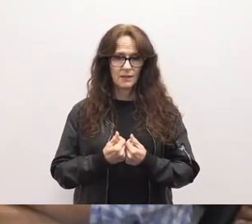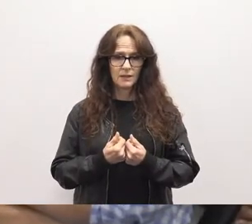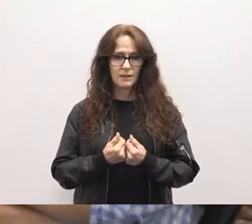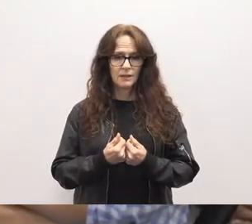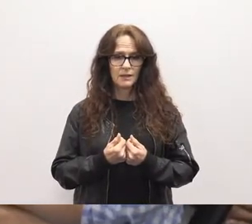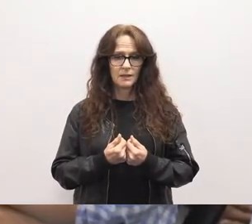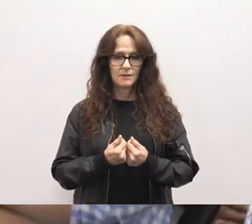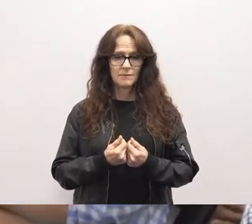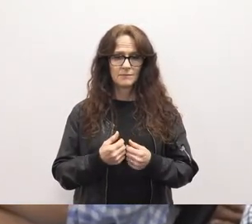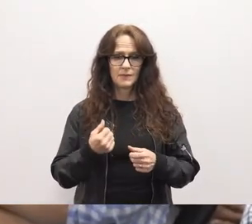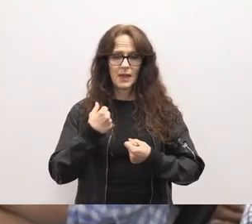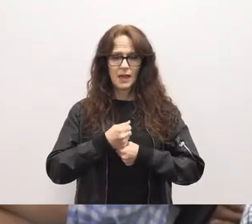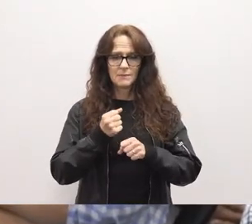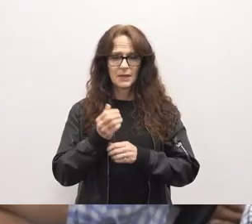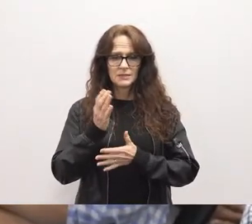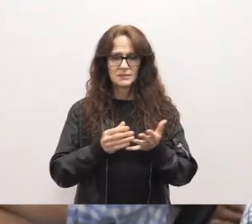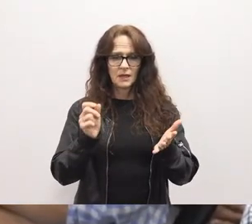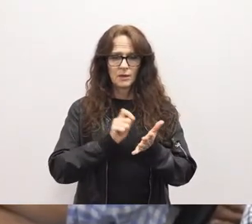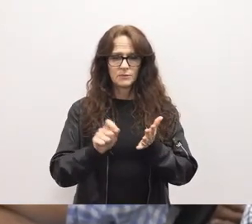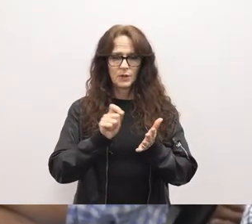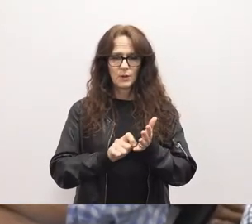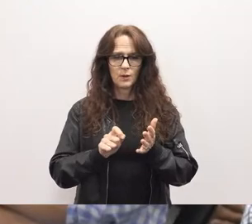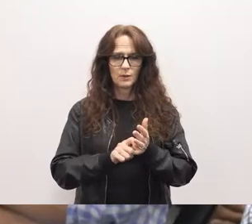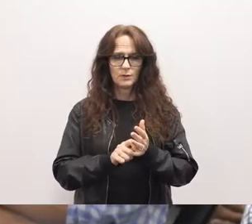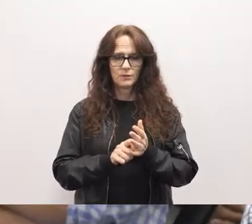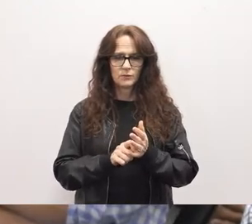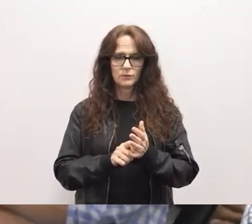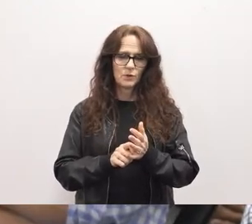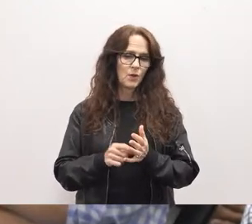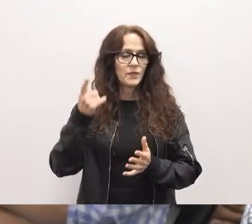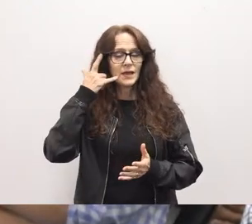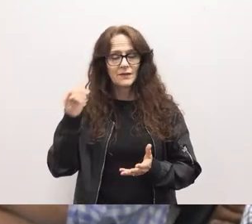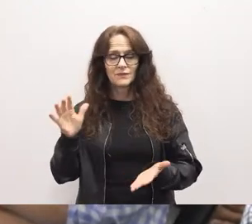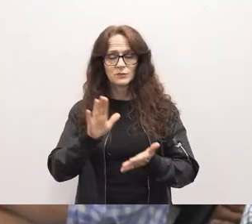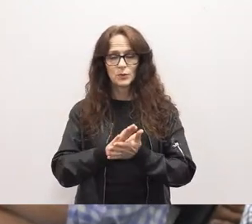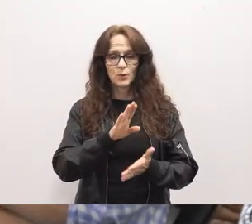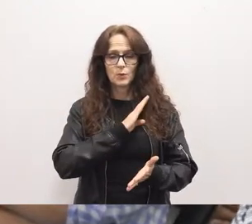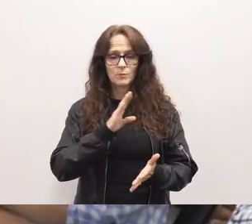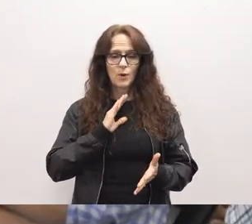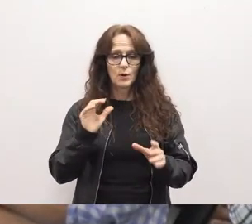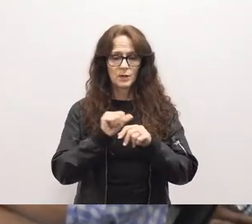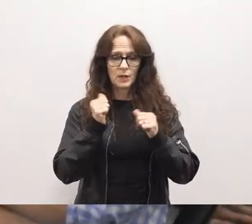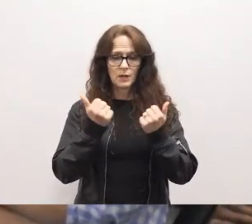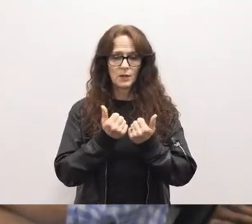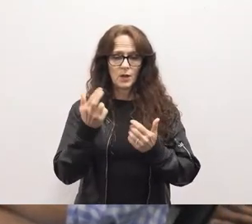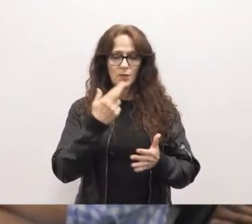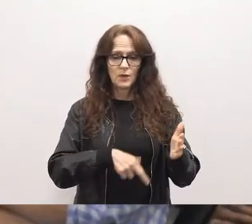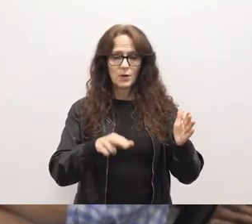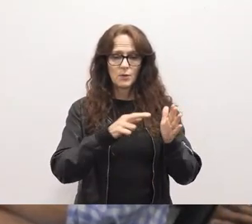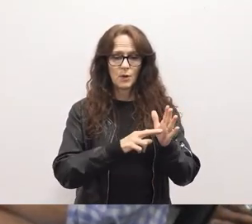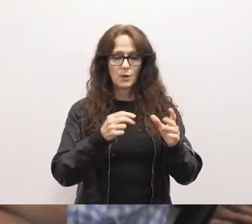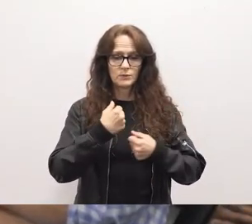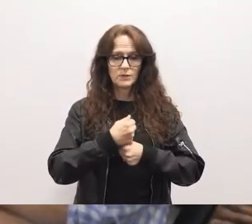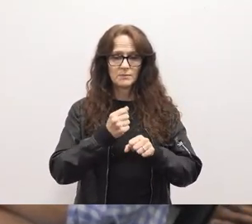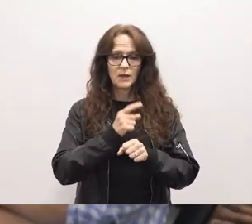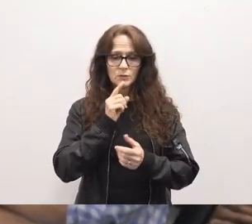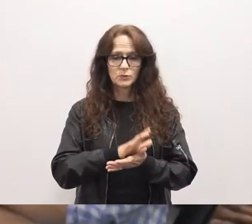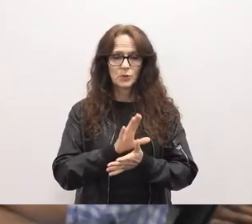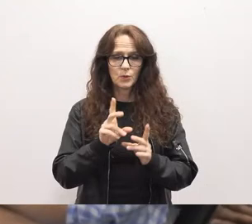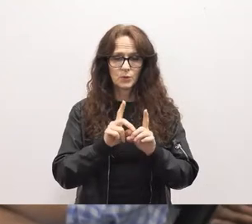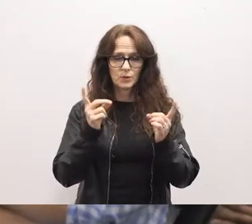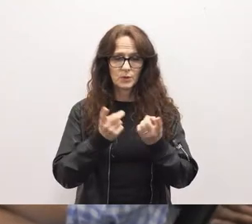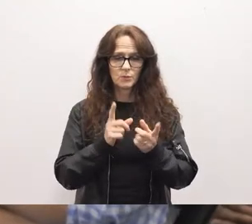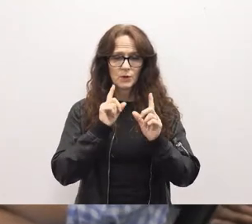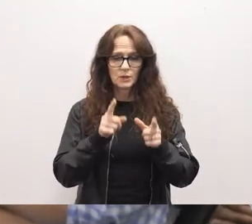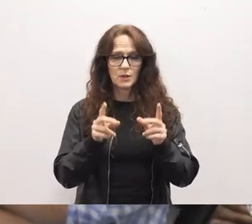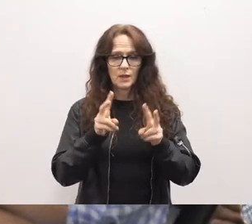Took some notes. According to the California School Boards Association, the role of the school board is to ensure that school districts are responsive